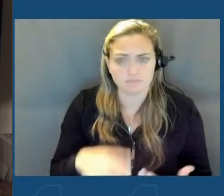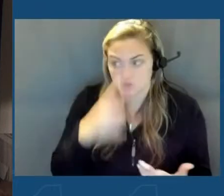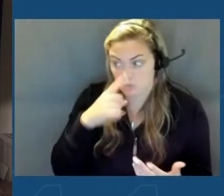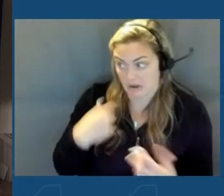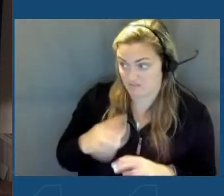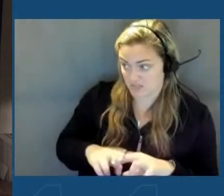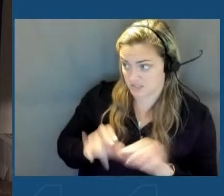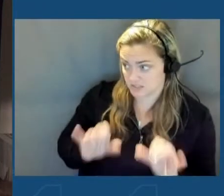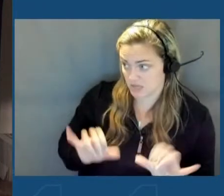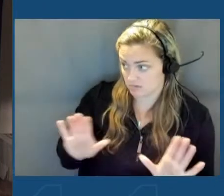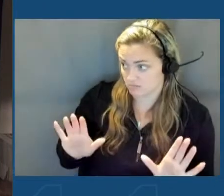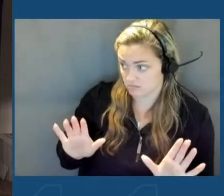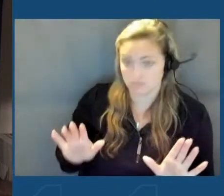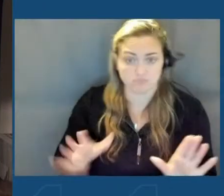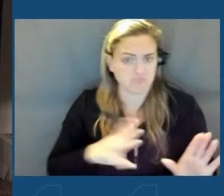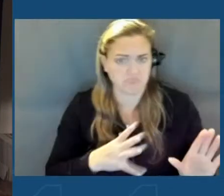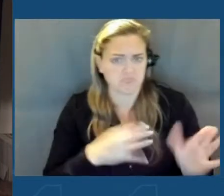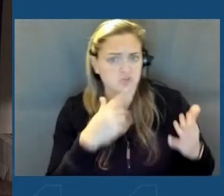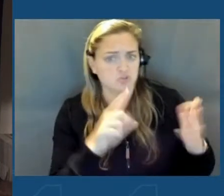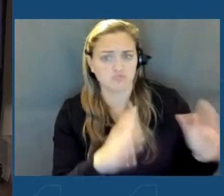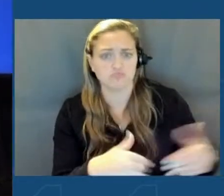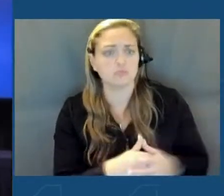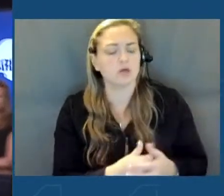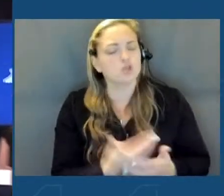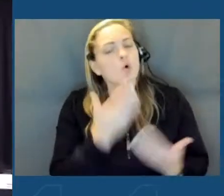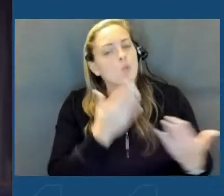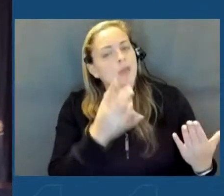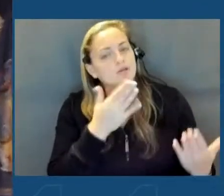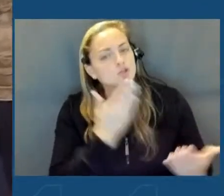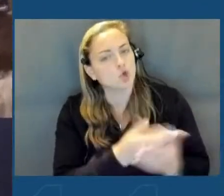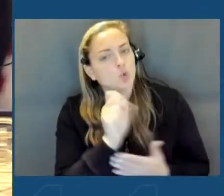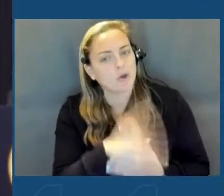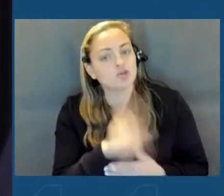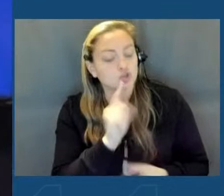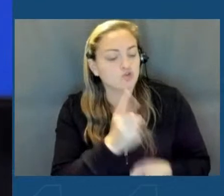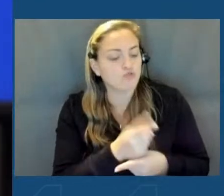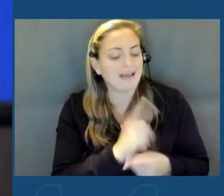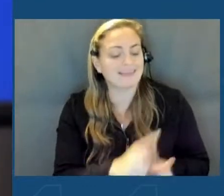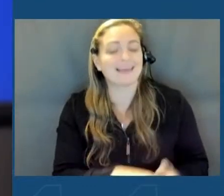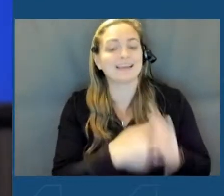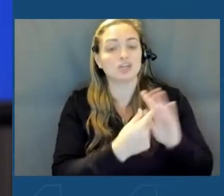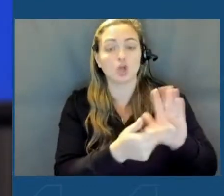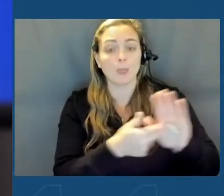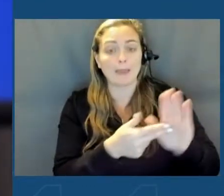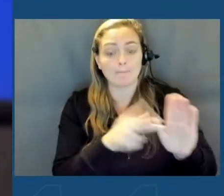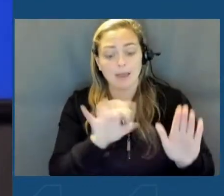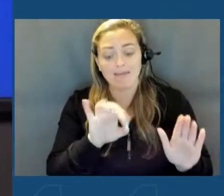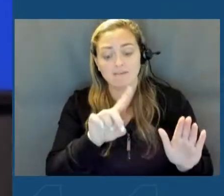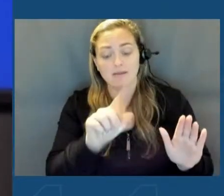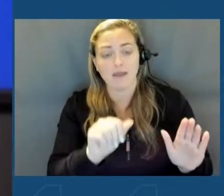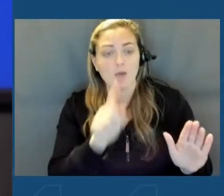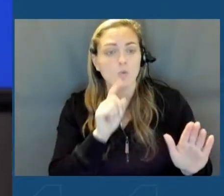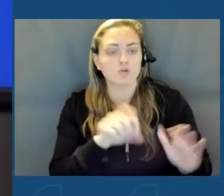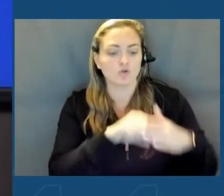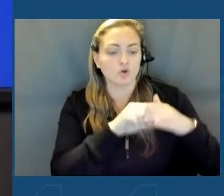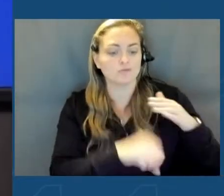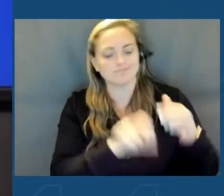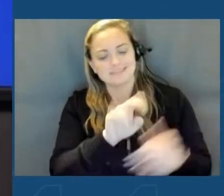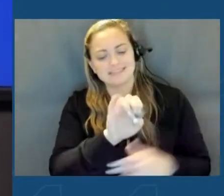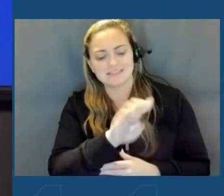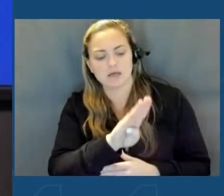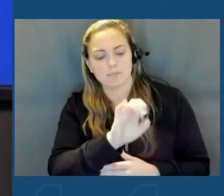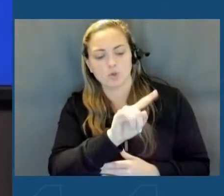You're welcome. Yeah. Okay. Thanks for that question. You're right. The initial labeling by the FDA was for sub-Q administration. But